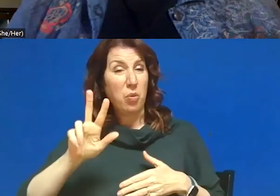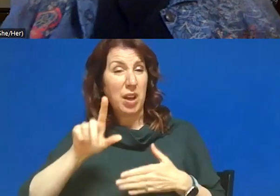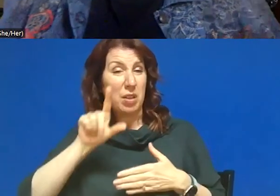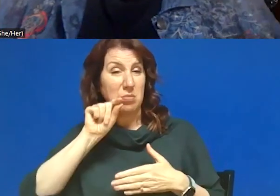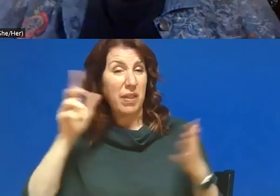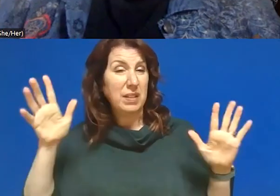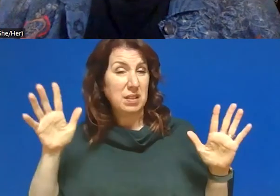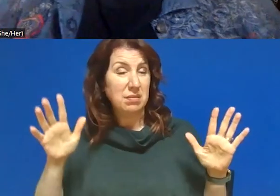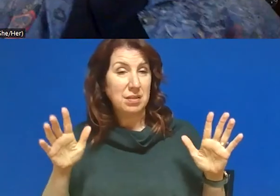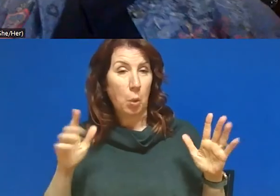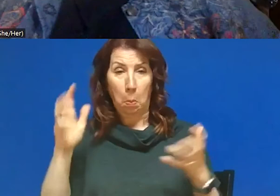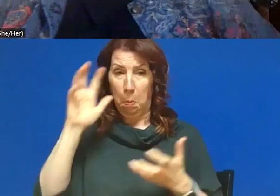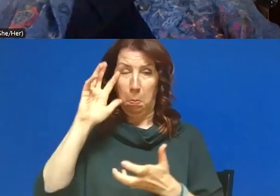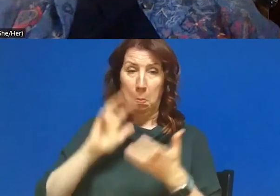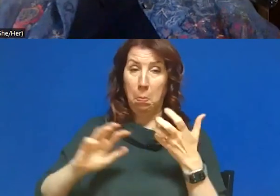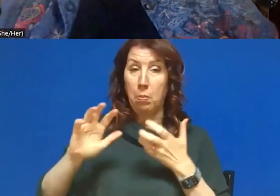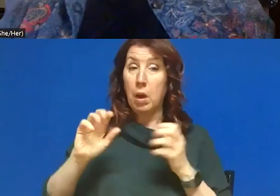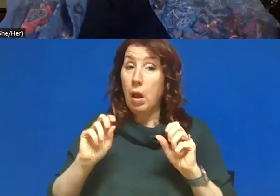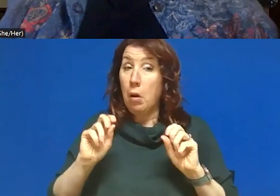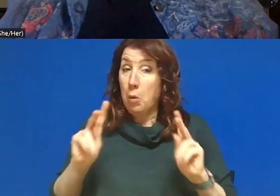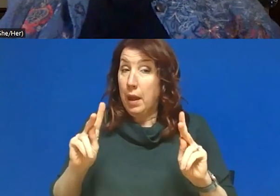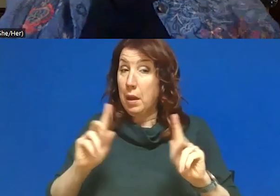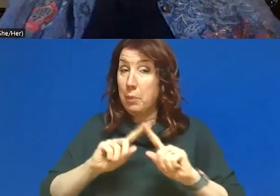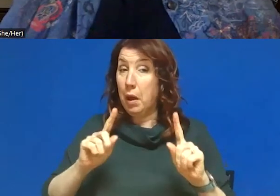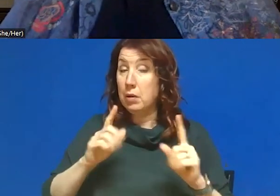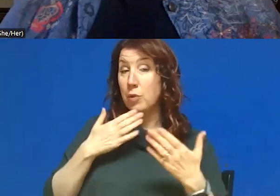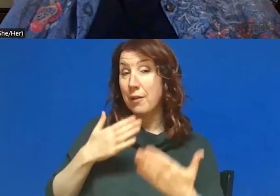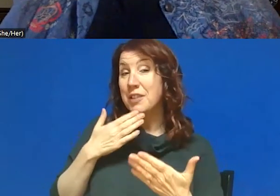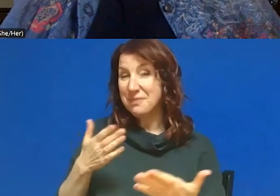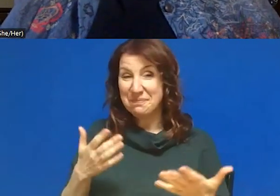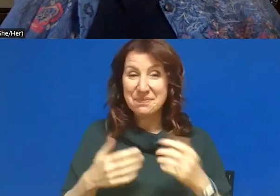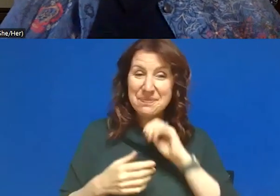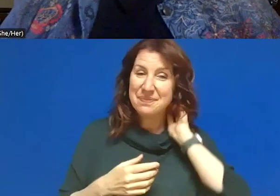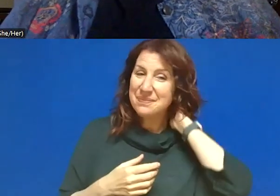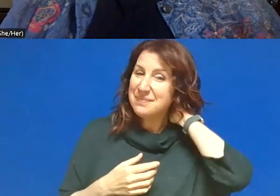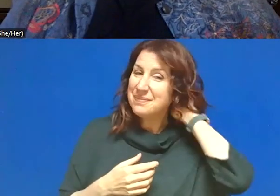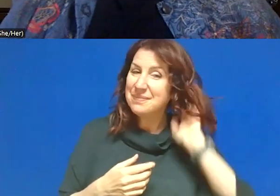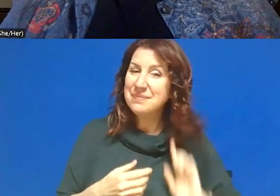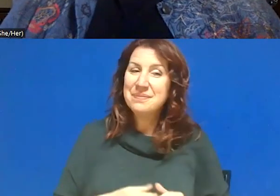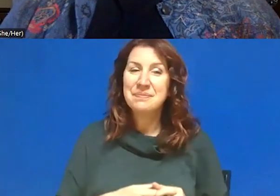So I was confused, but I was grateful. Confused, but grateful.